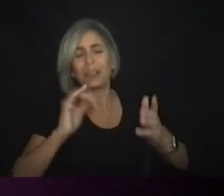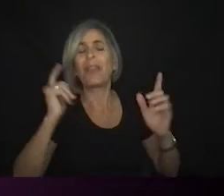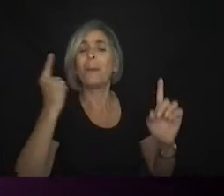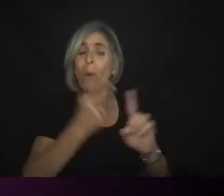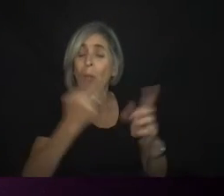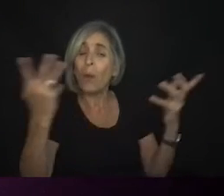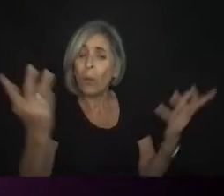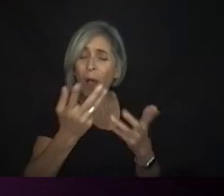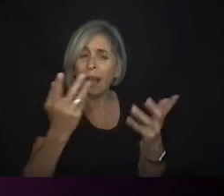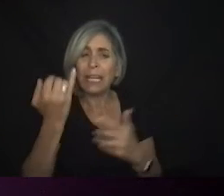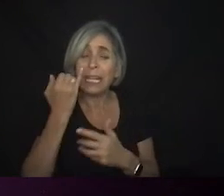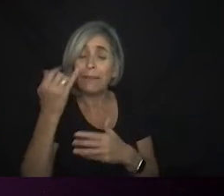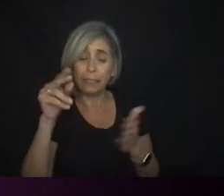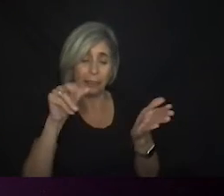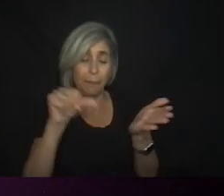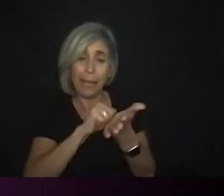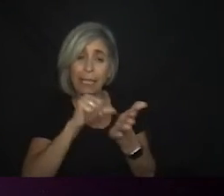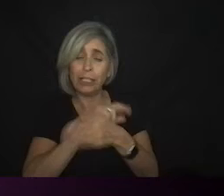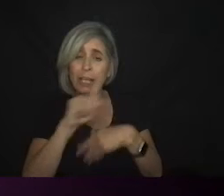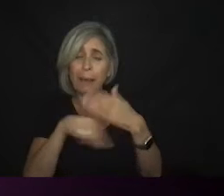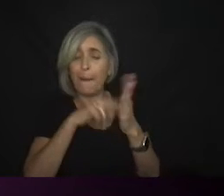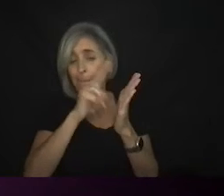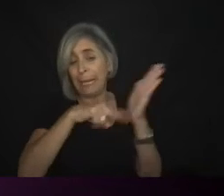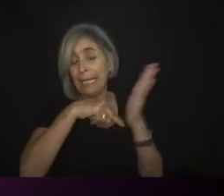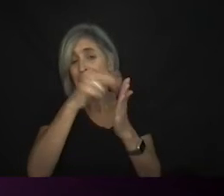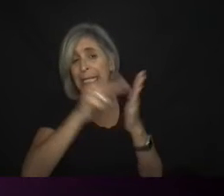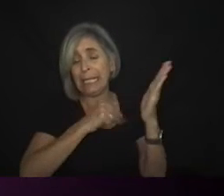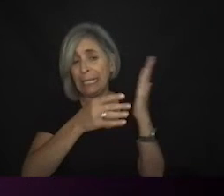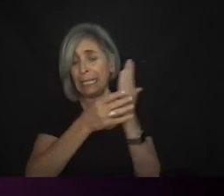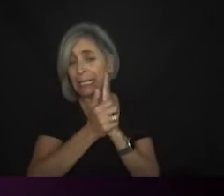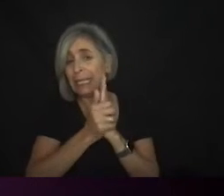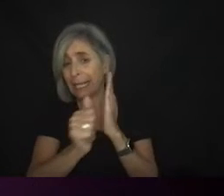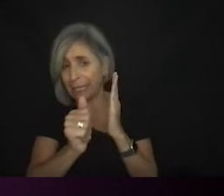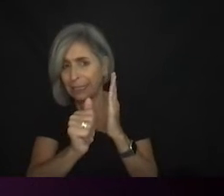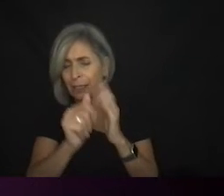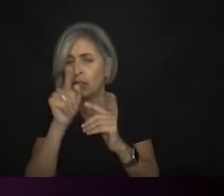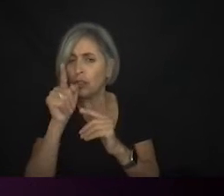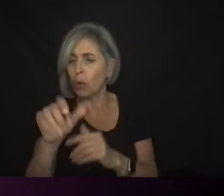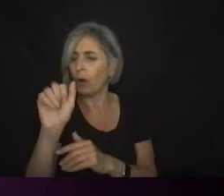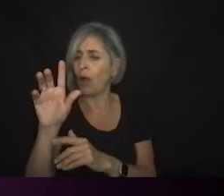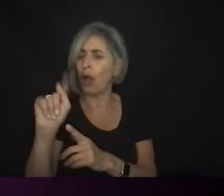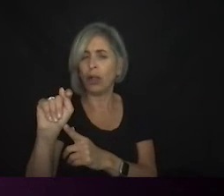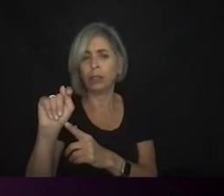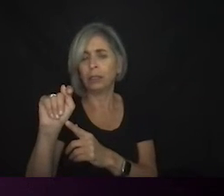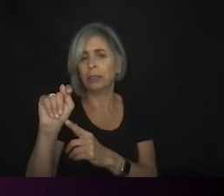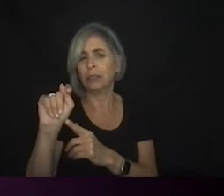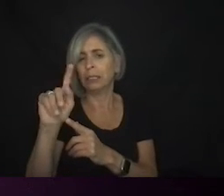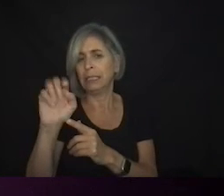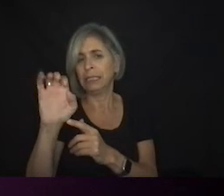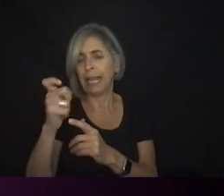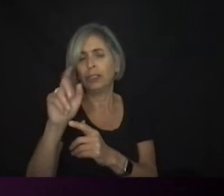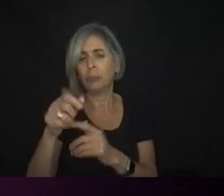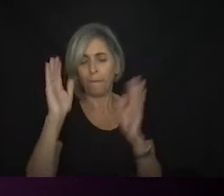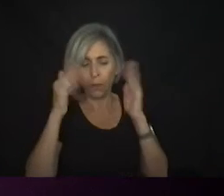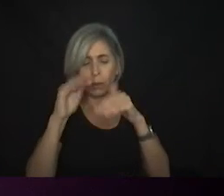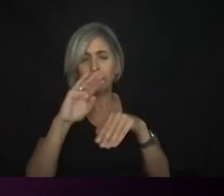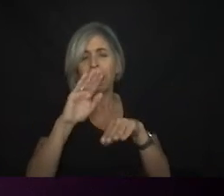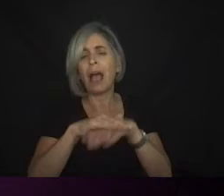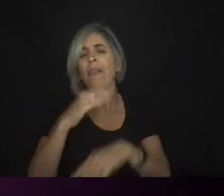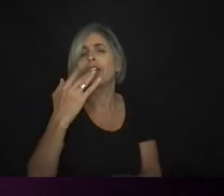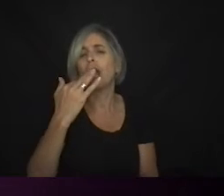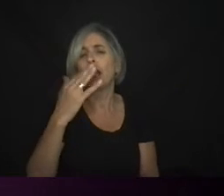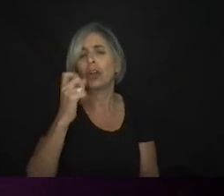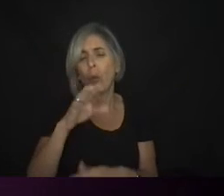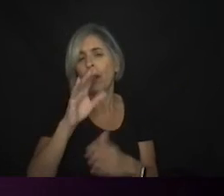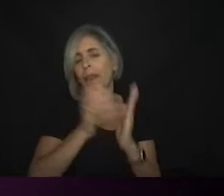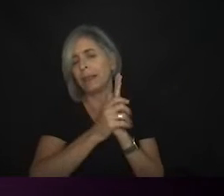if your page is about painting techniques, then instead your alt text should focus on maybe the colors or the